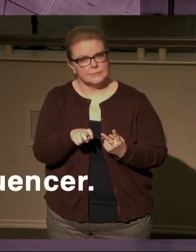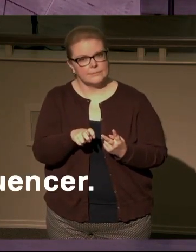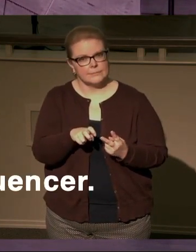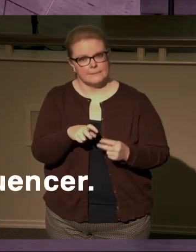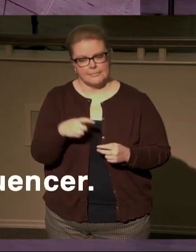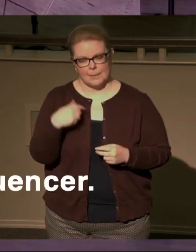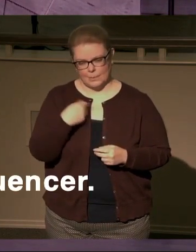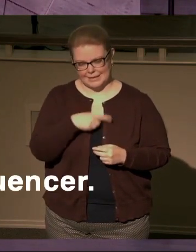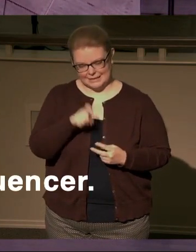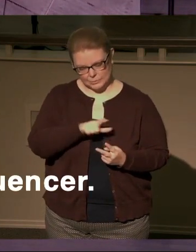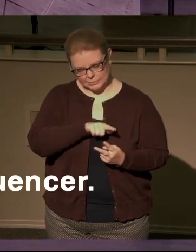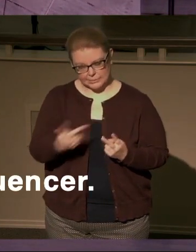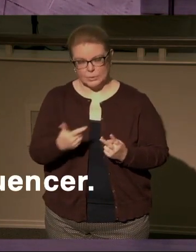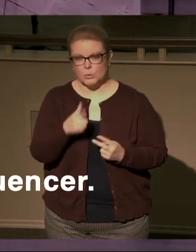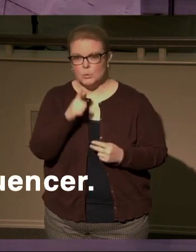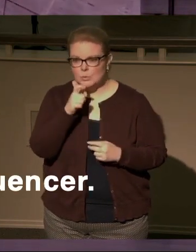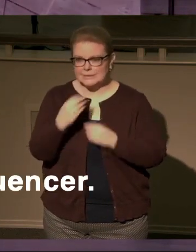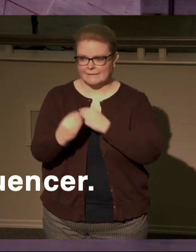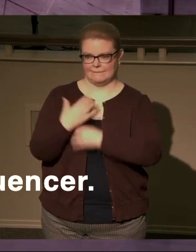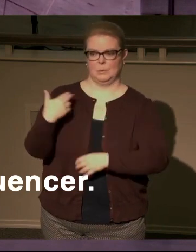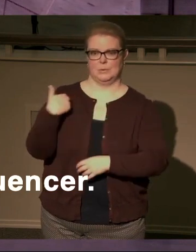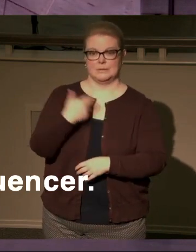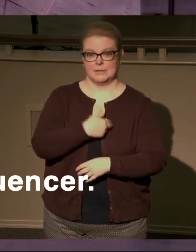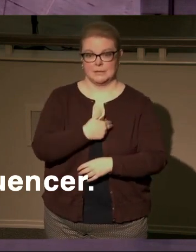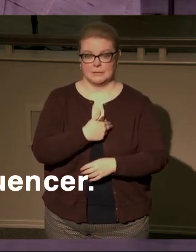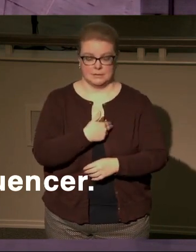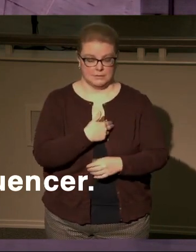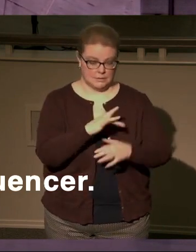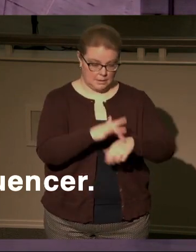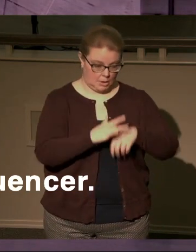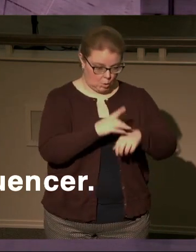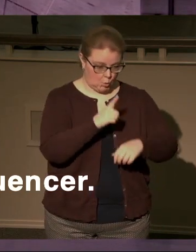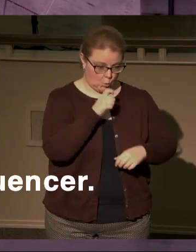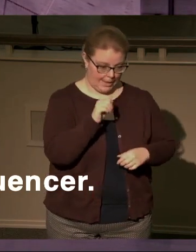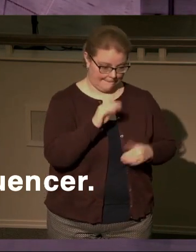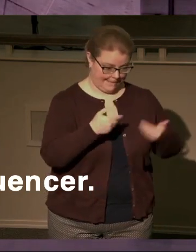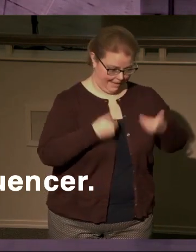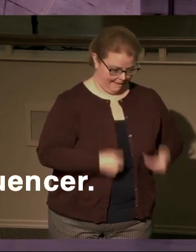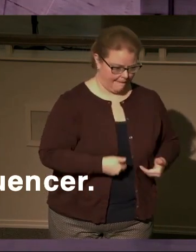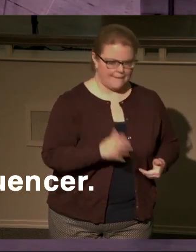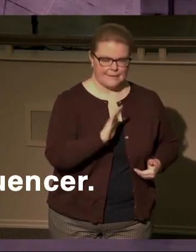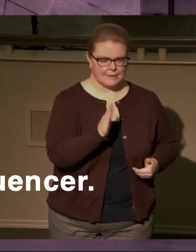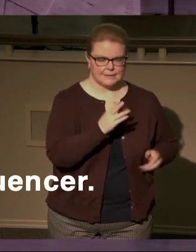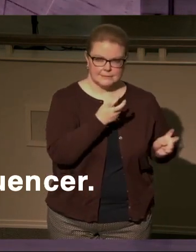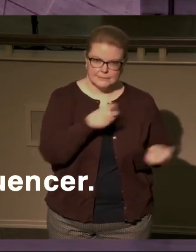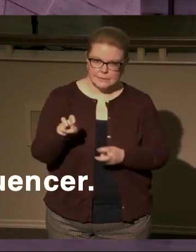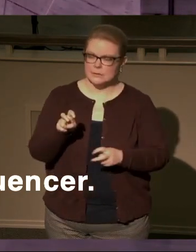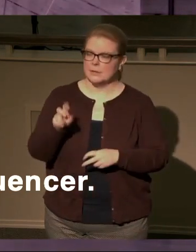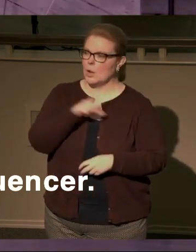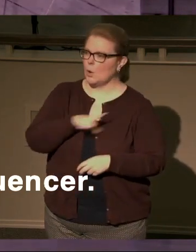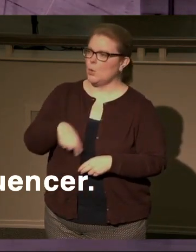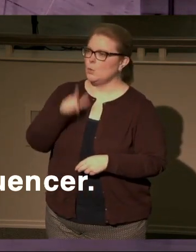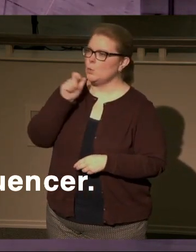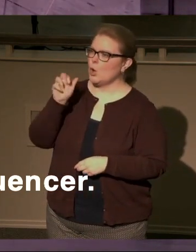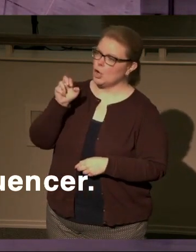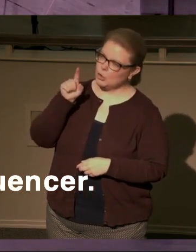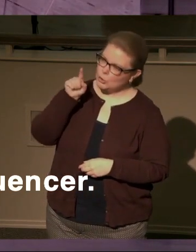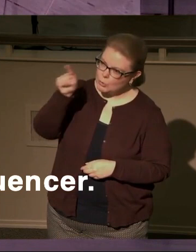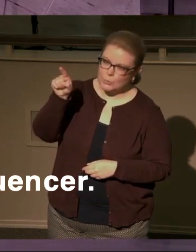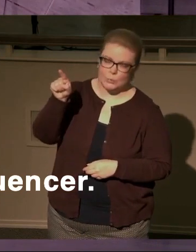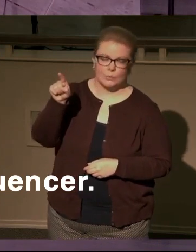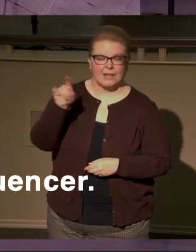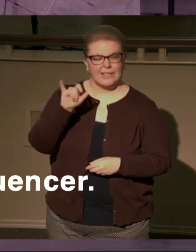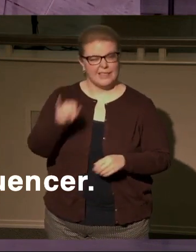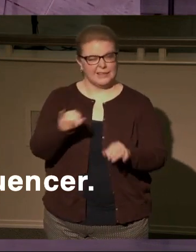We need to switch our influencer, and it's a question change from who am I to Lord, who are you? And I want to tell you, here's the redemption